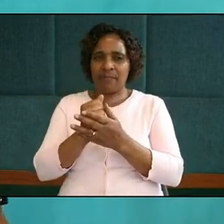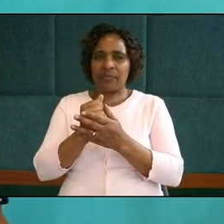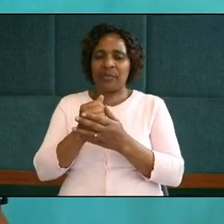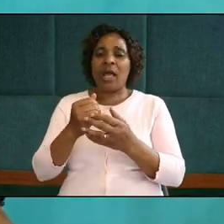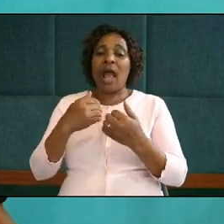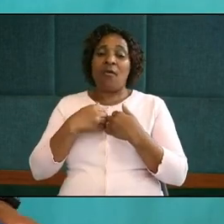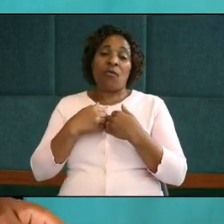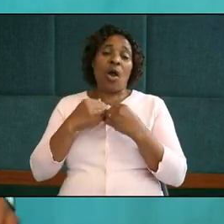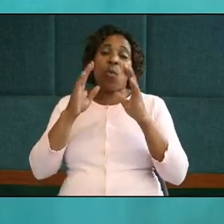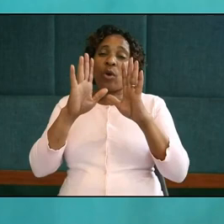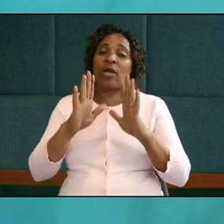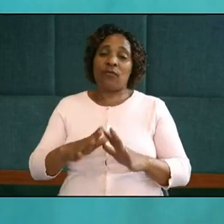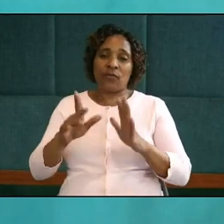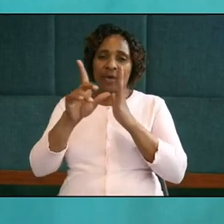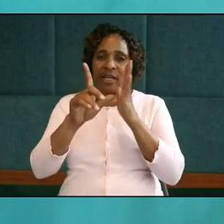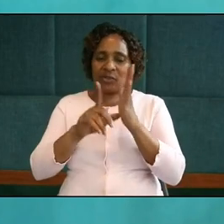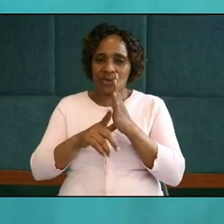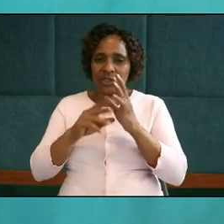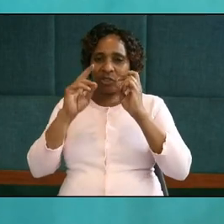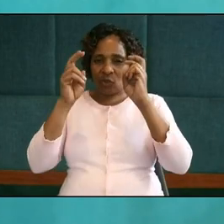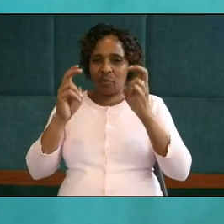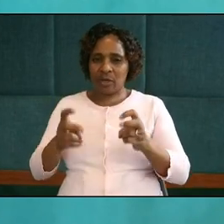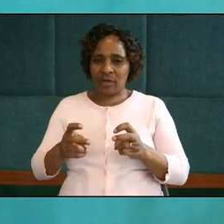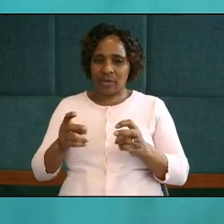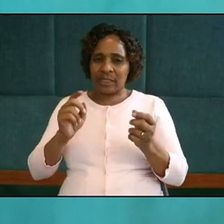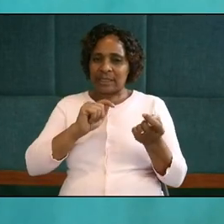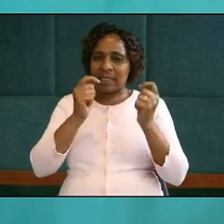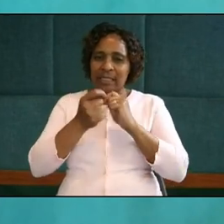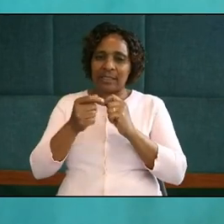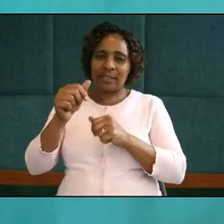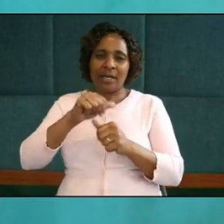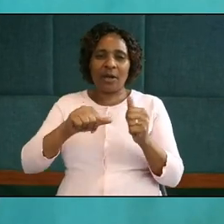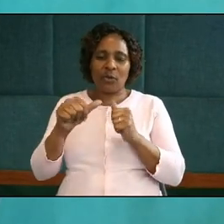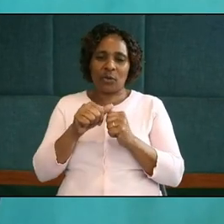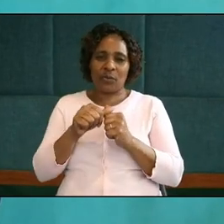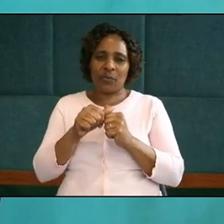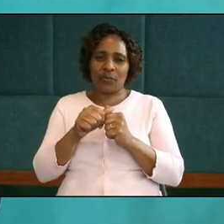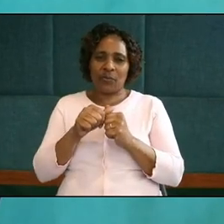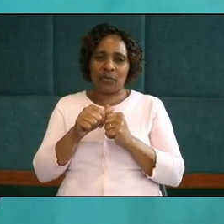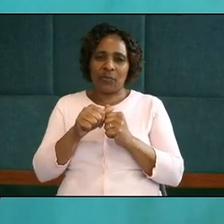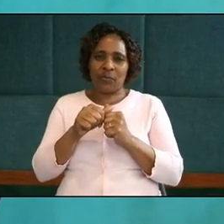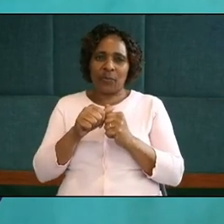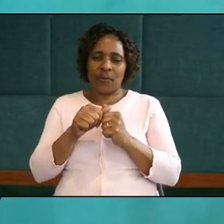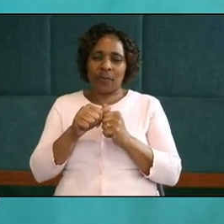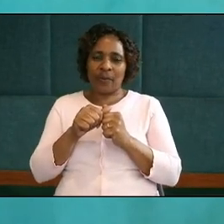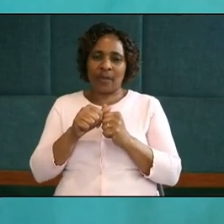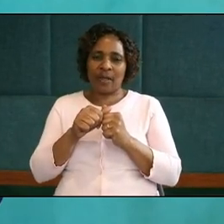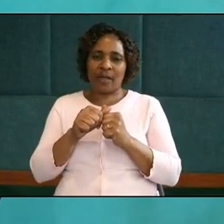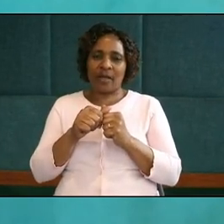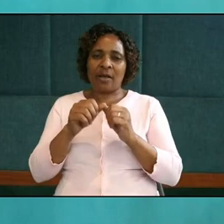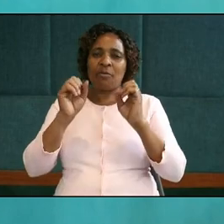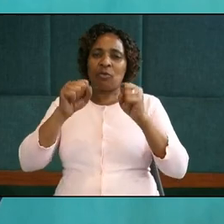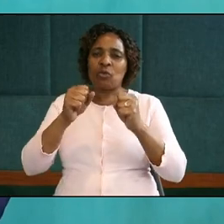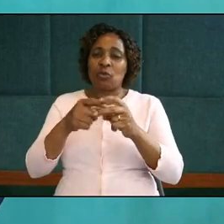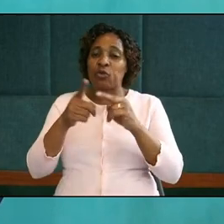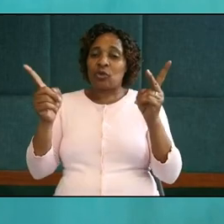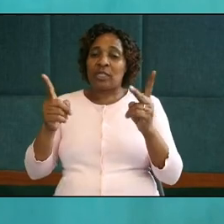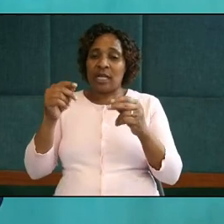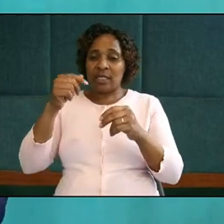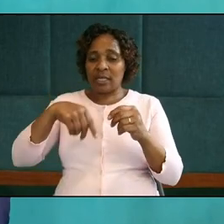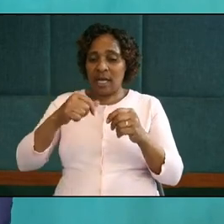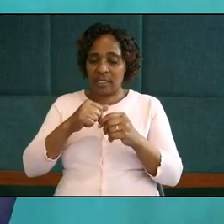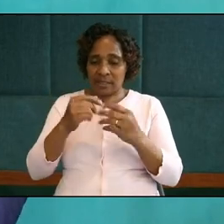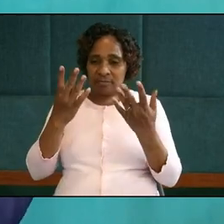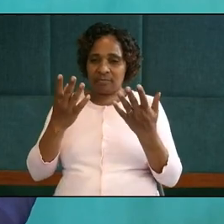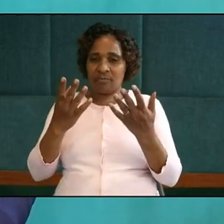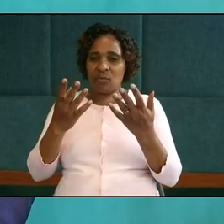we have a wonderful lesson entitled, Turn It Around, Turn It Around. And just to start us off, we're going to